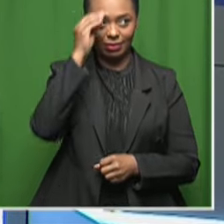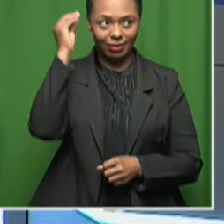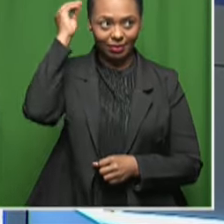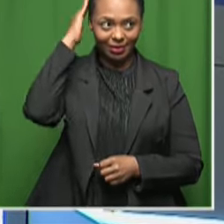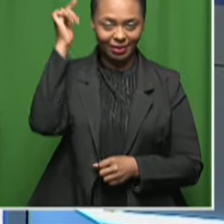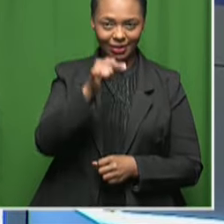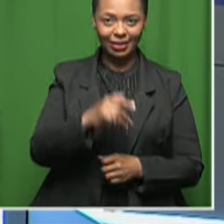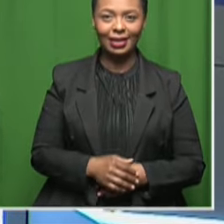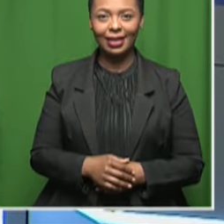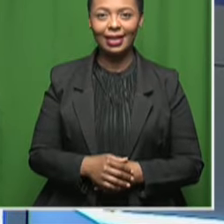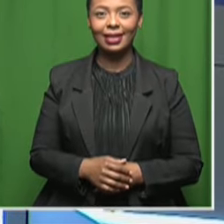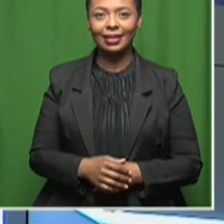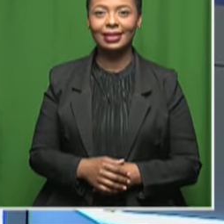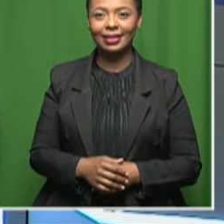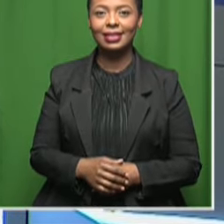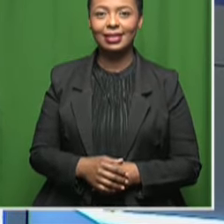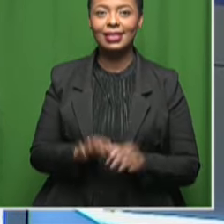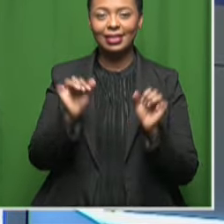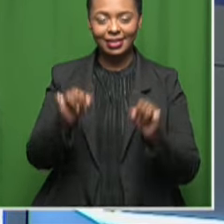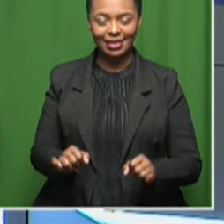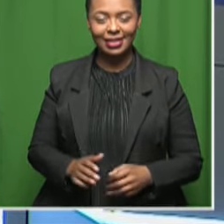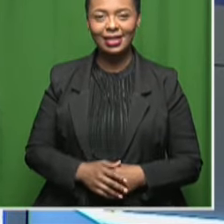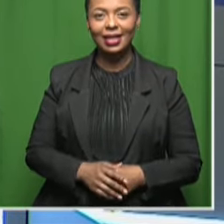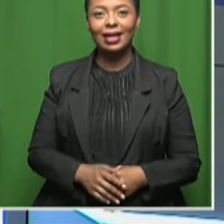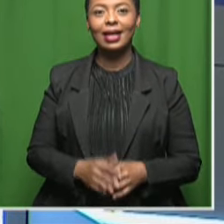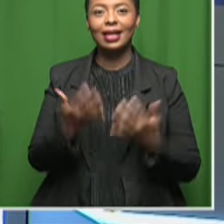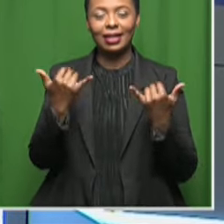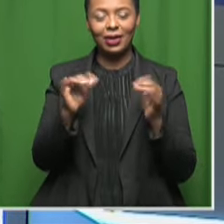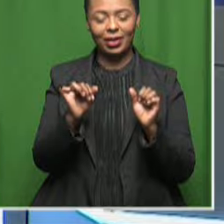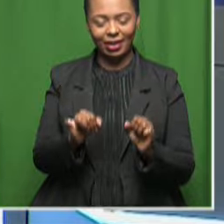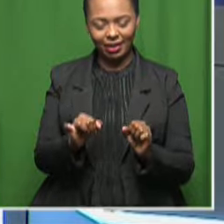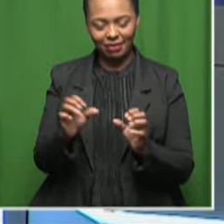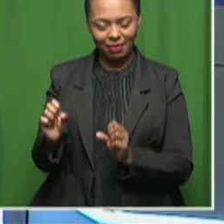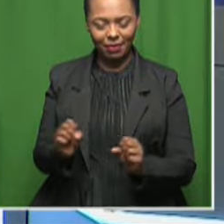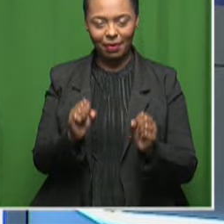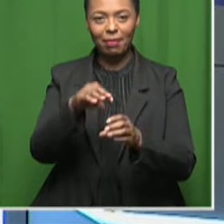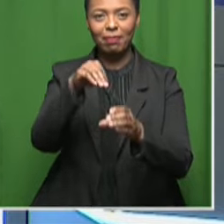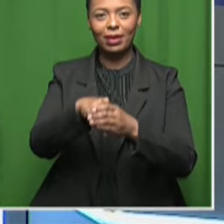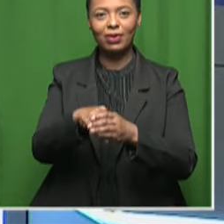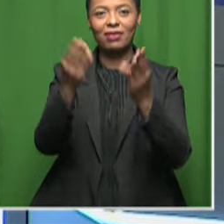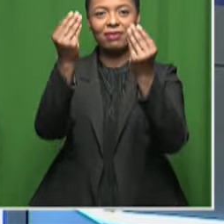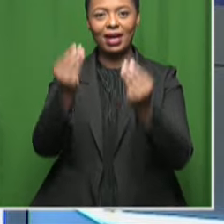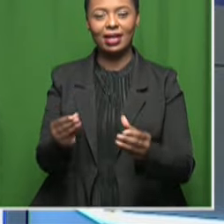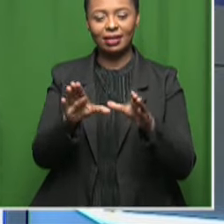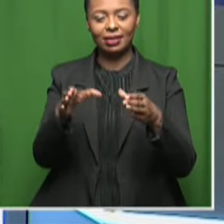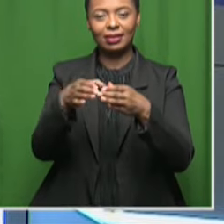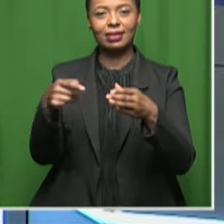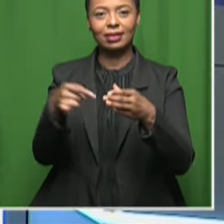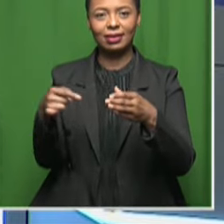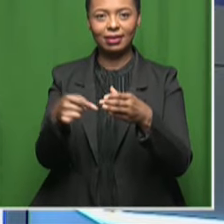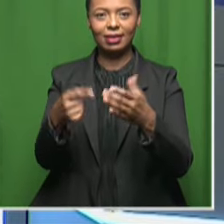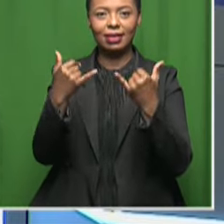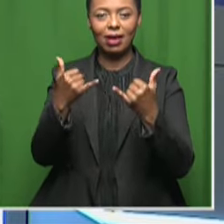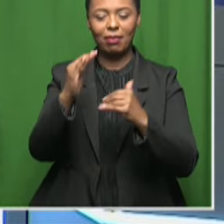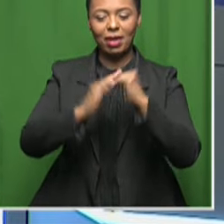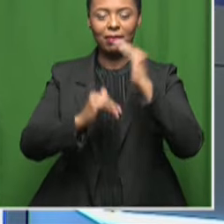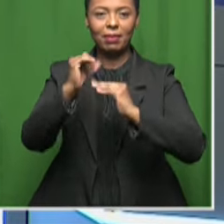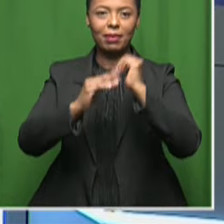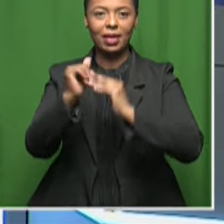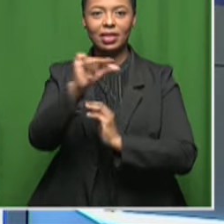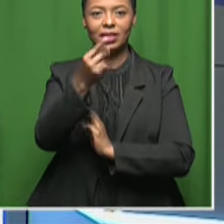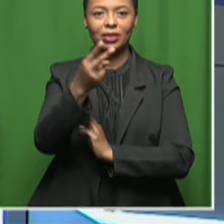Long distance runner, so having gone the full distance and as far as being part of the finance track as in the build-up to